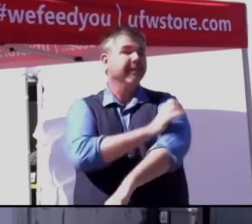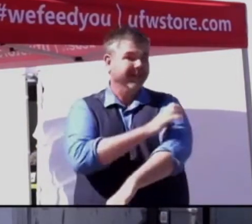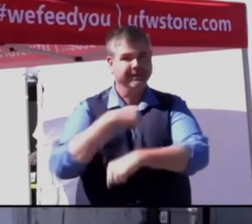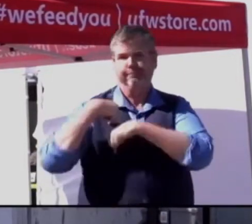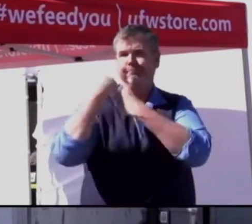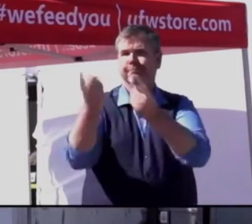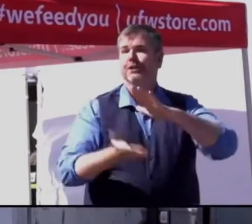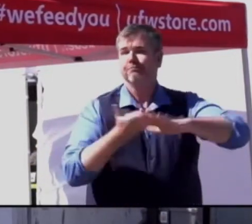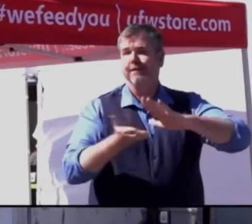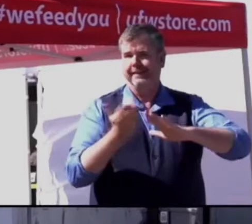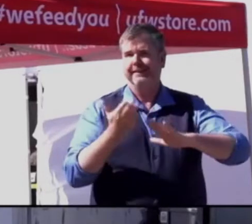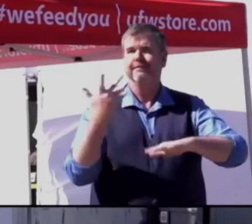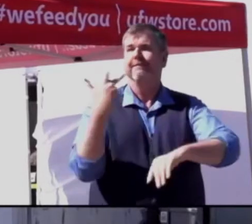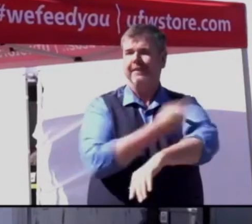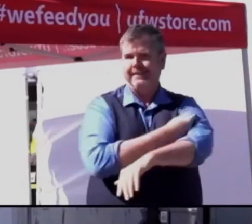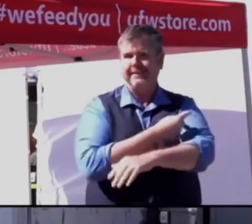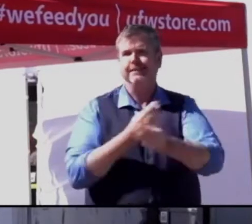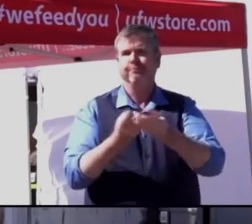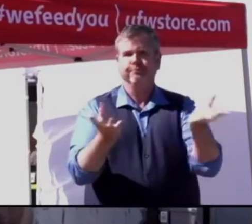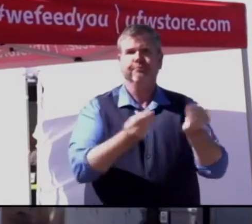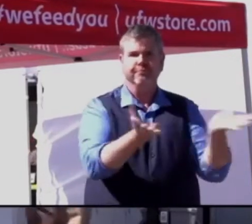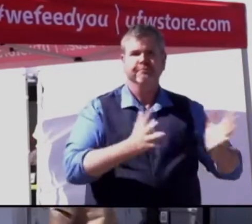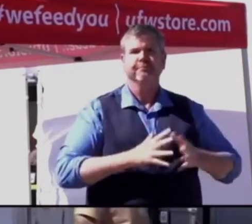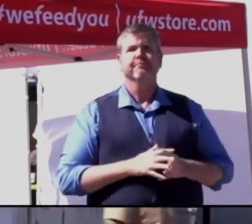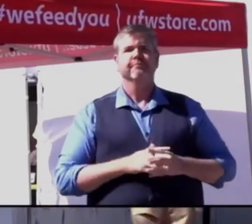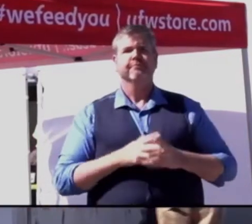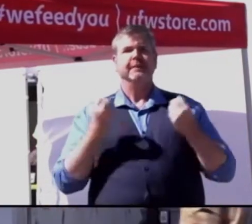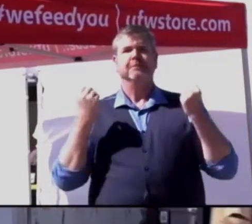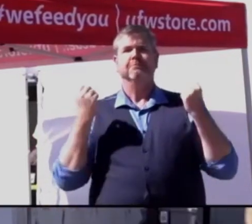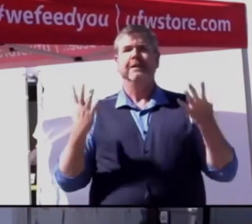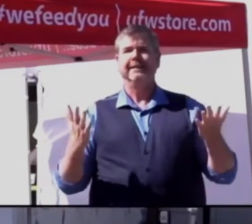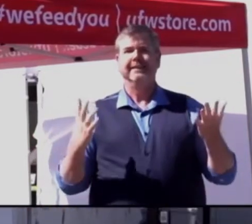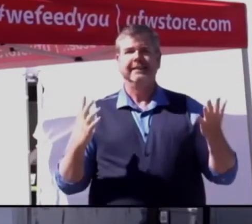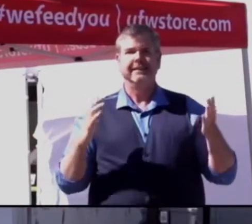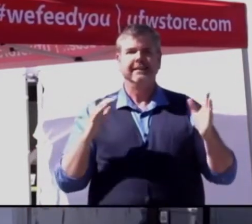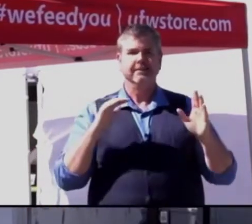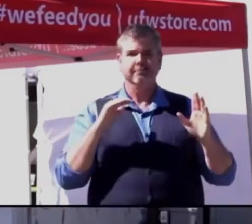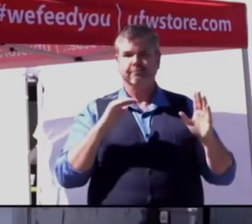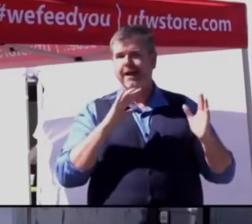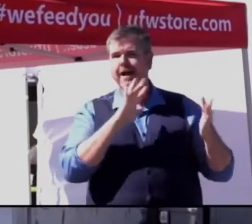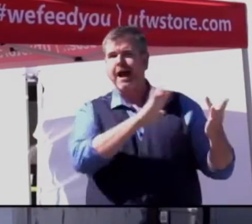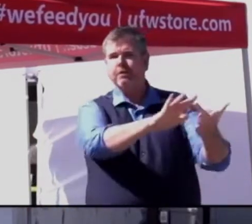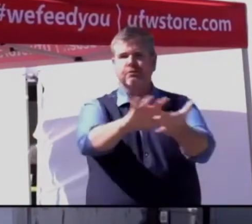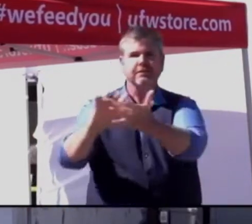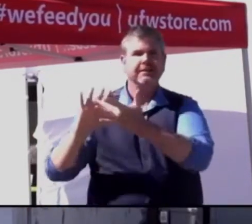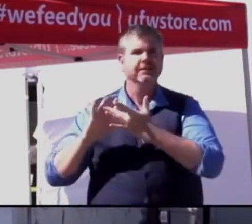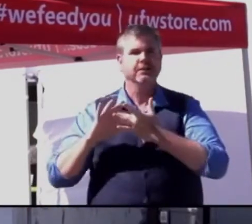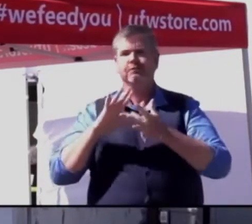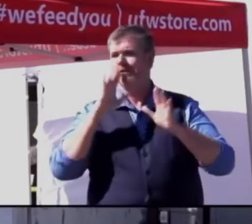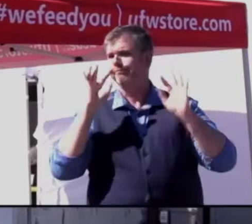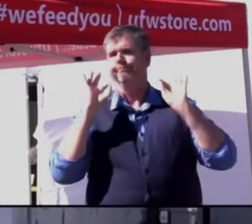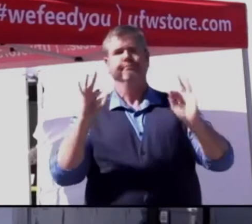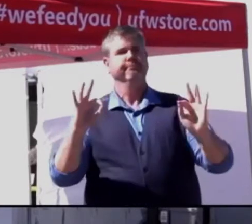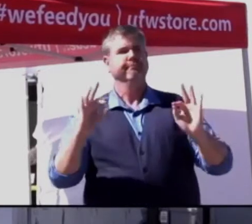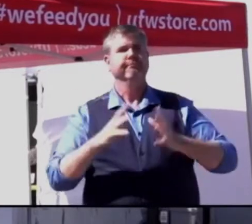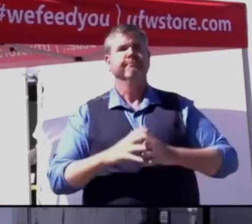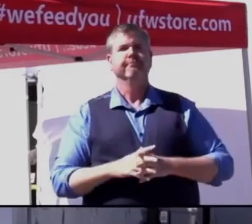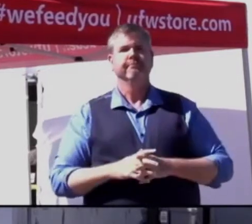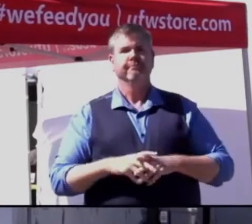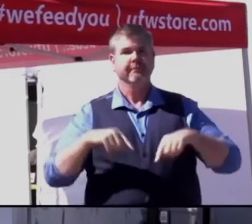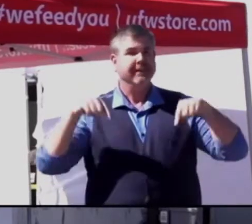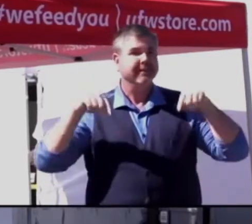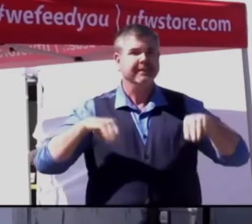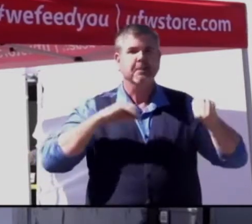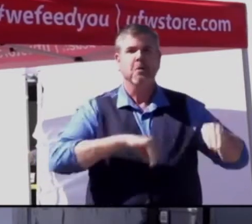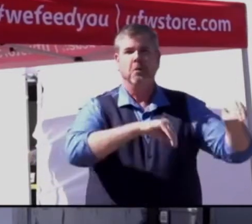community-based clinics, and many outreach efforts, these mobile vaccination clinics that come to community, that